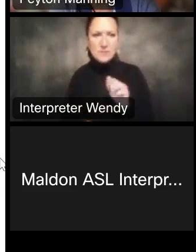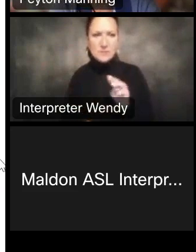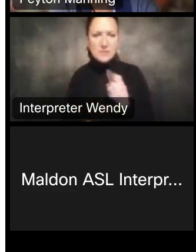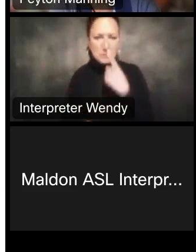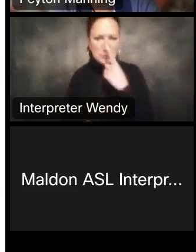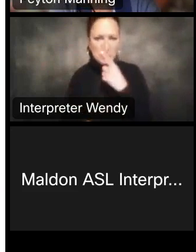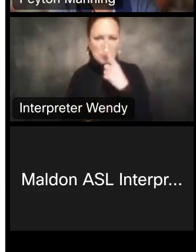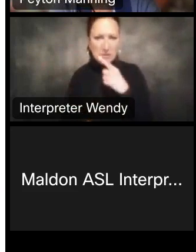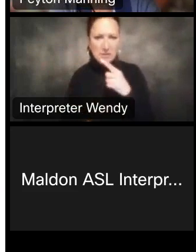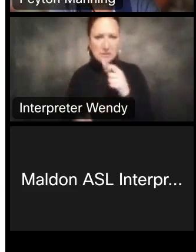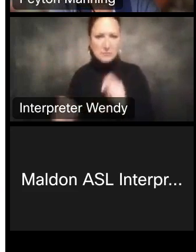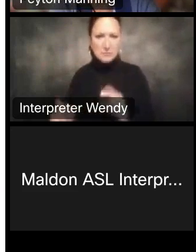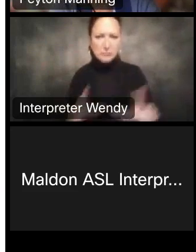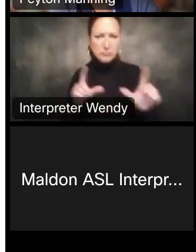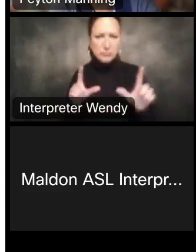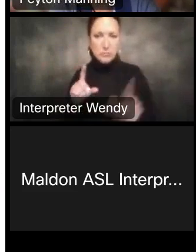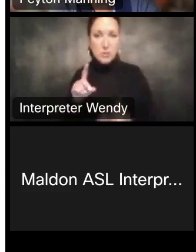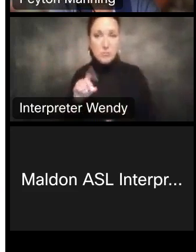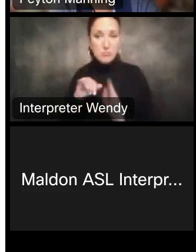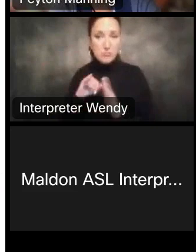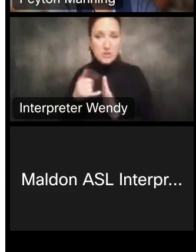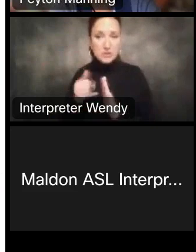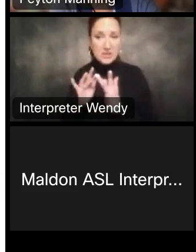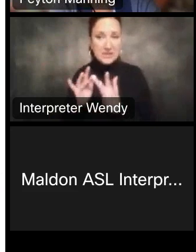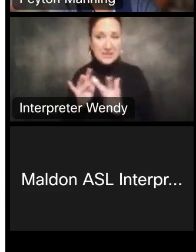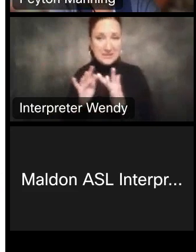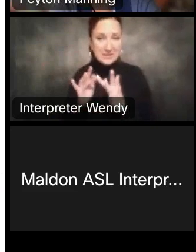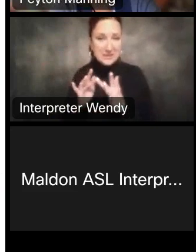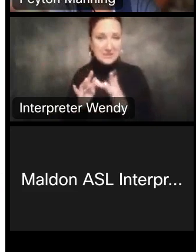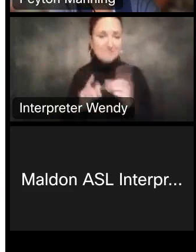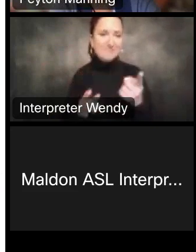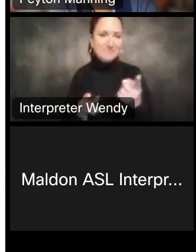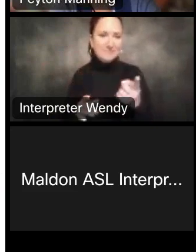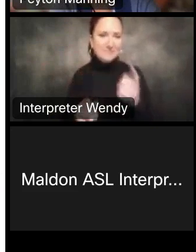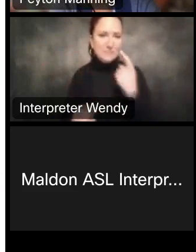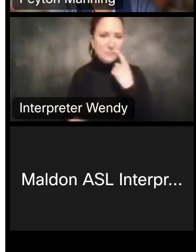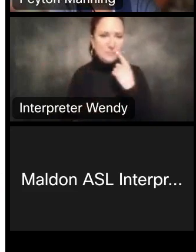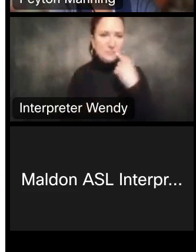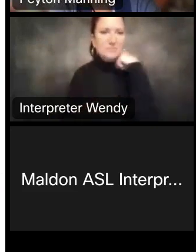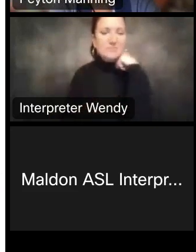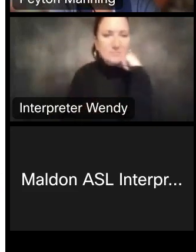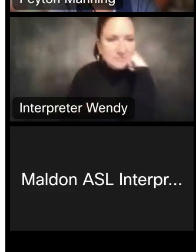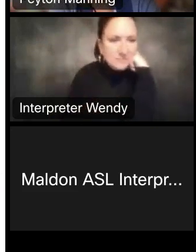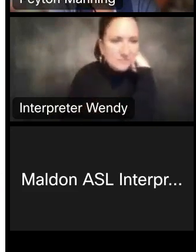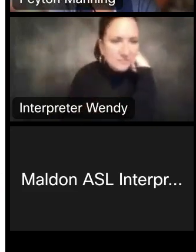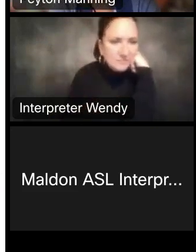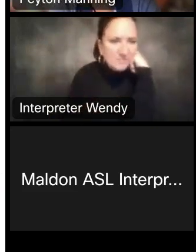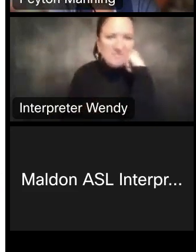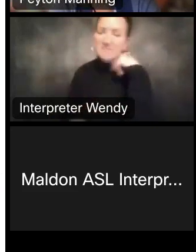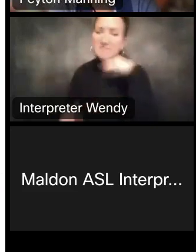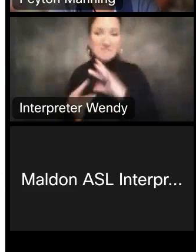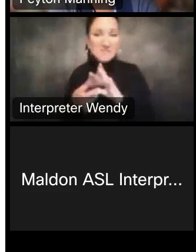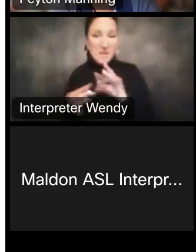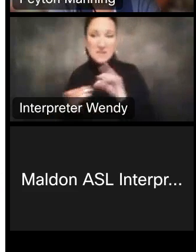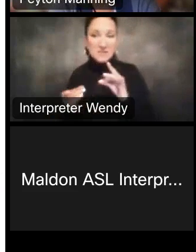slide forward to the project website and email so that people can record it. I noticed a few people hopped off. I want to make sure that they know where to send their